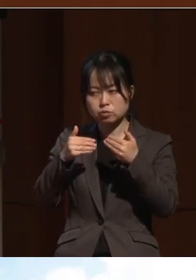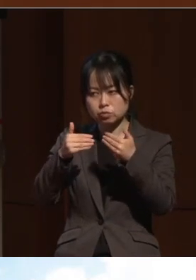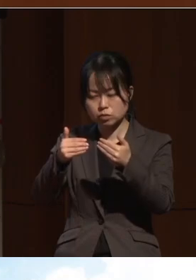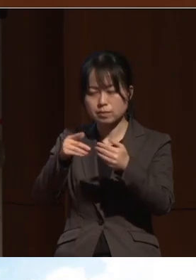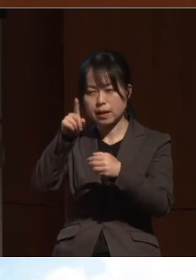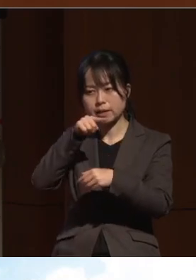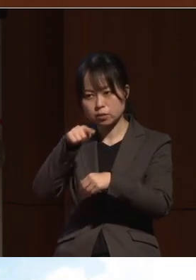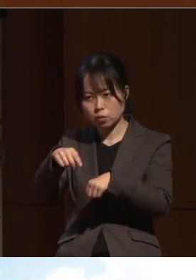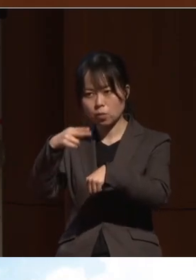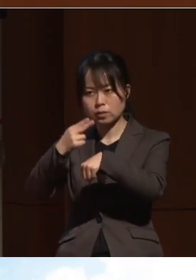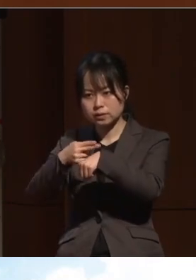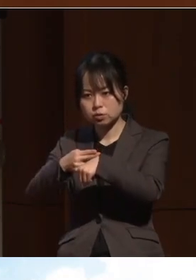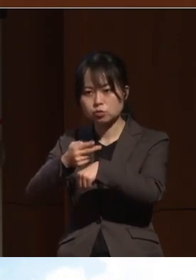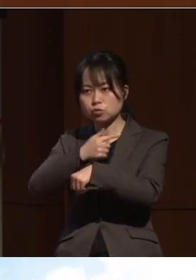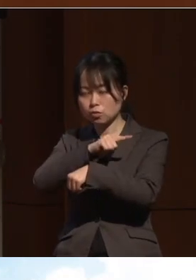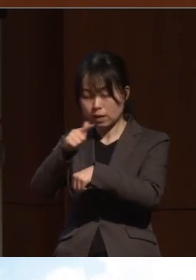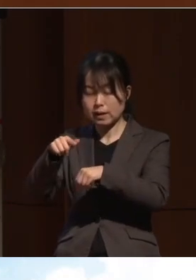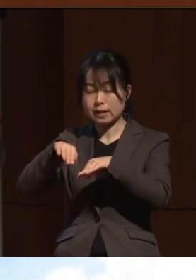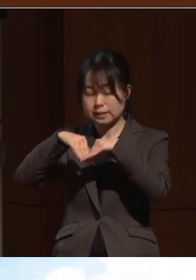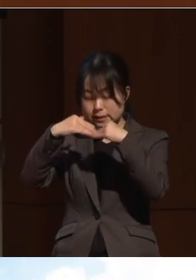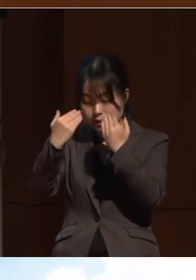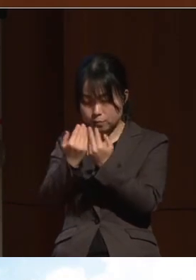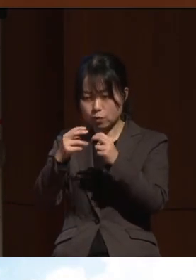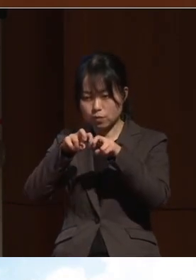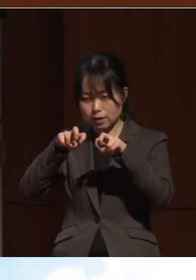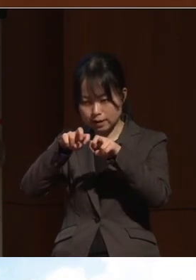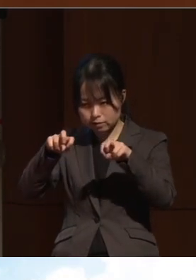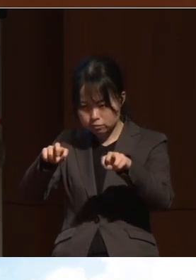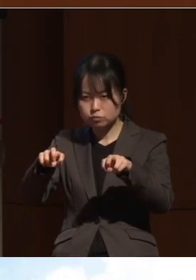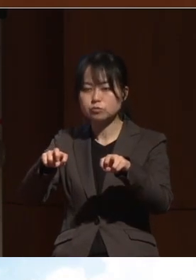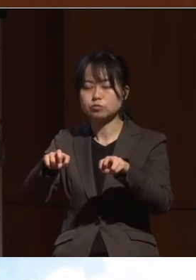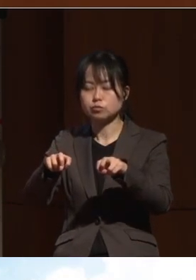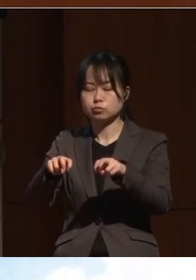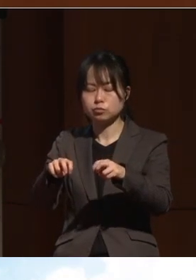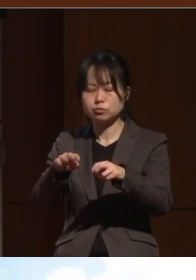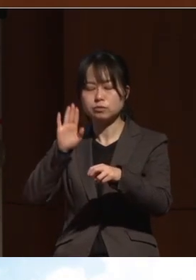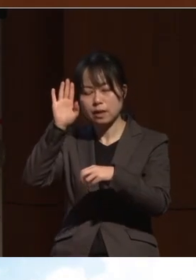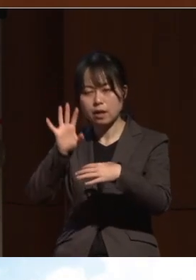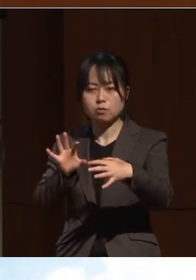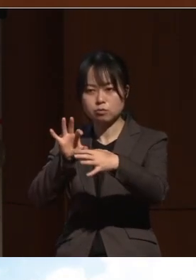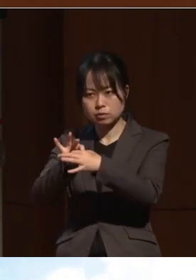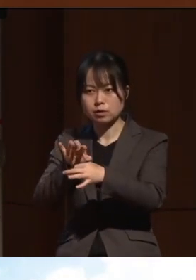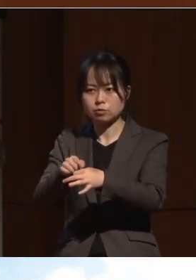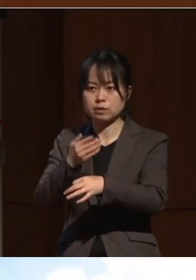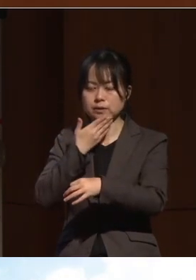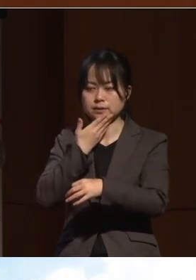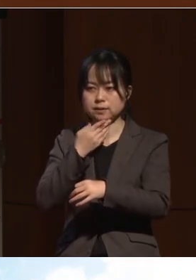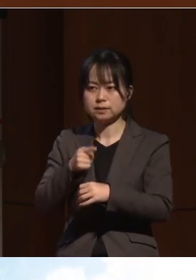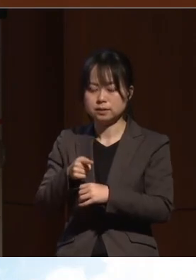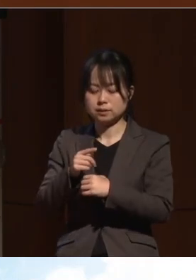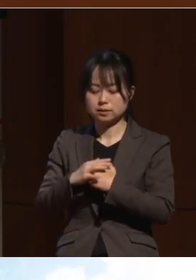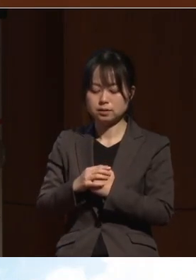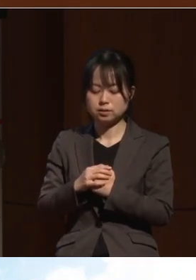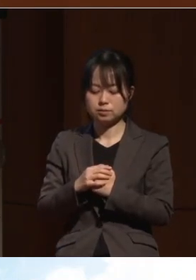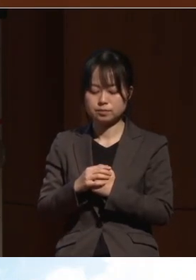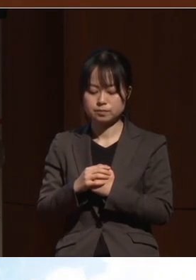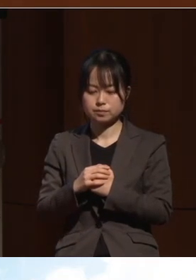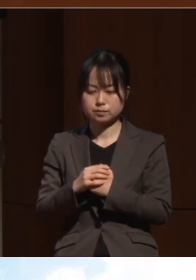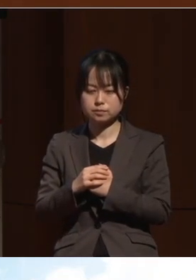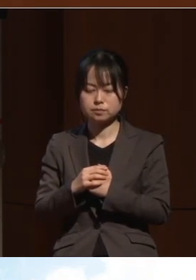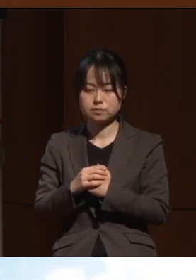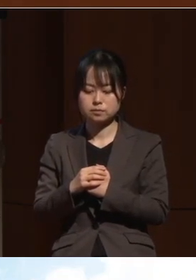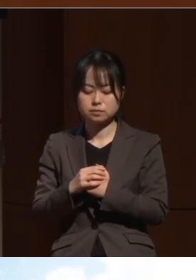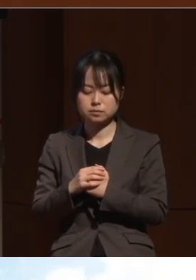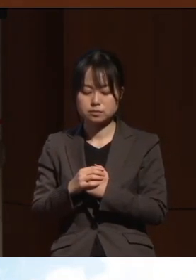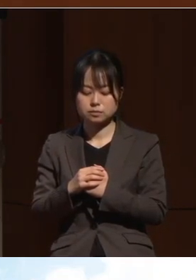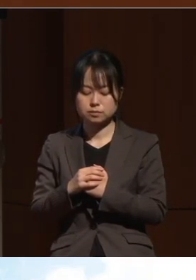be developed and to thrive. And it has a sort of 4-point mission, the NIHR, some of which you can see on this slide.